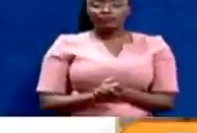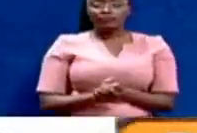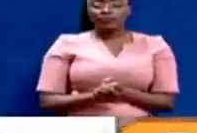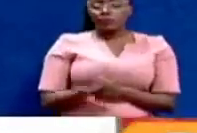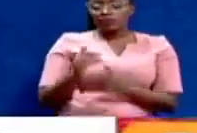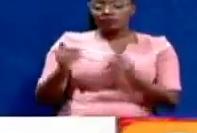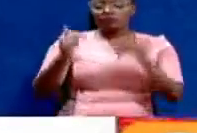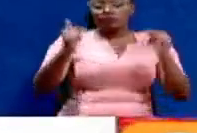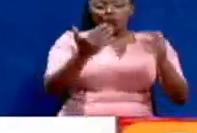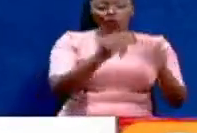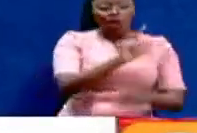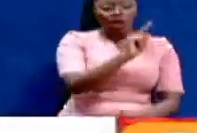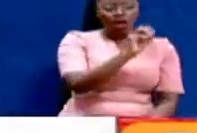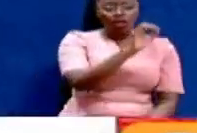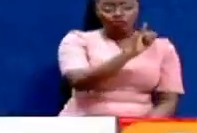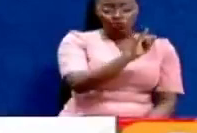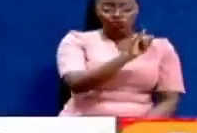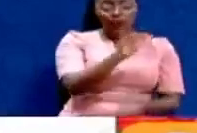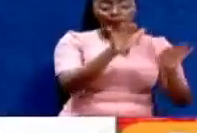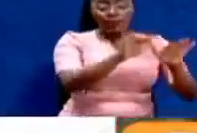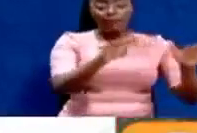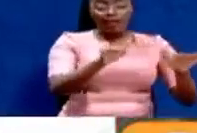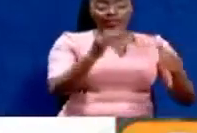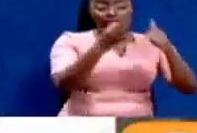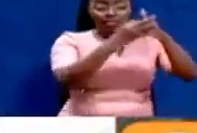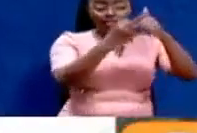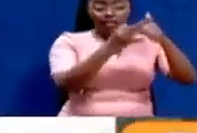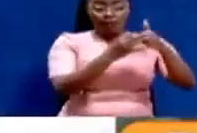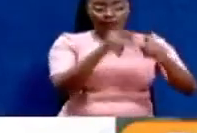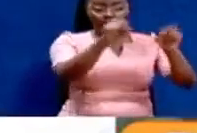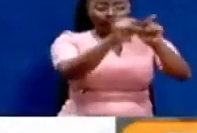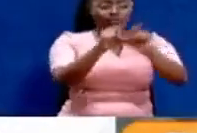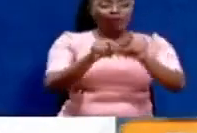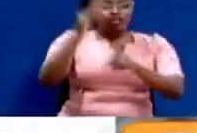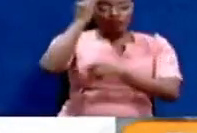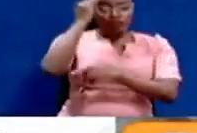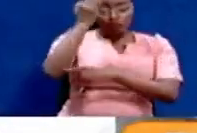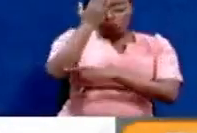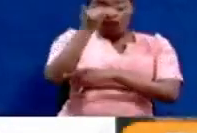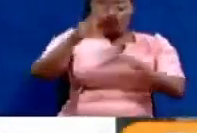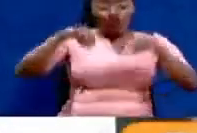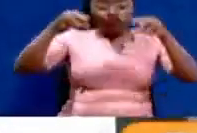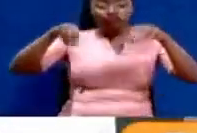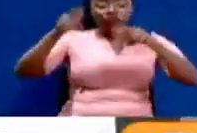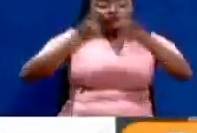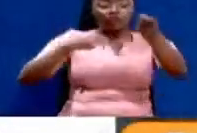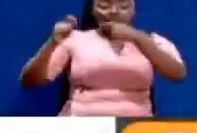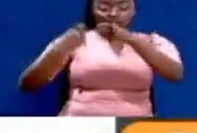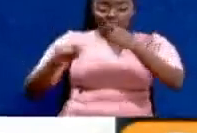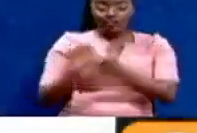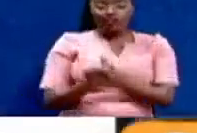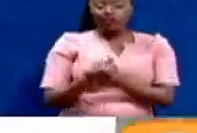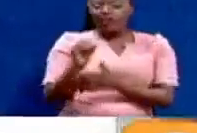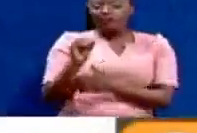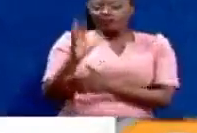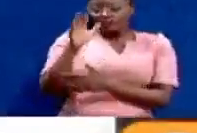Across town is Toy Market in Nairobi's Kibera constituency. This too a popular market thanks to mitumba sales. The high